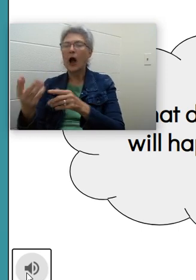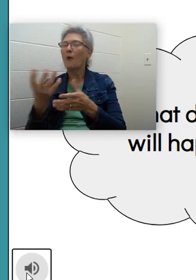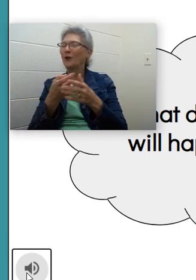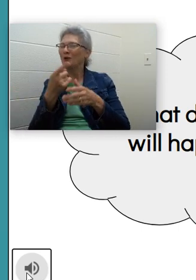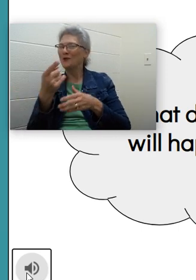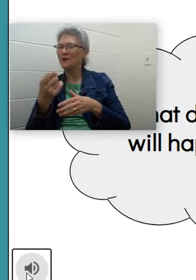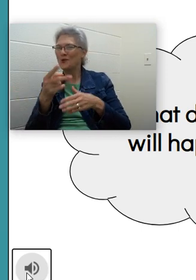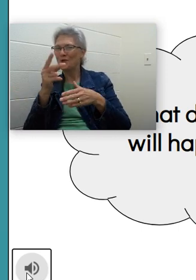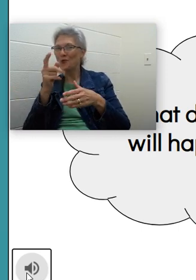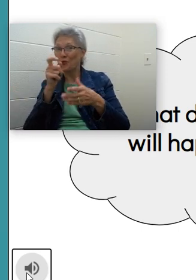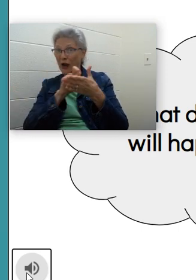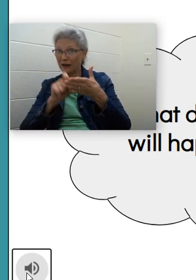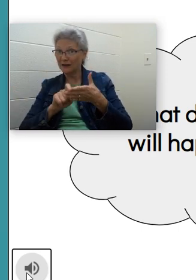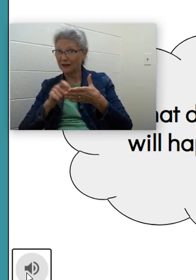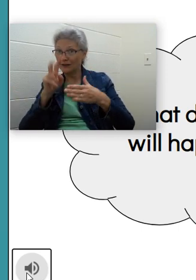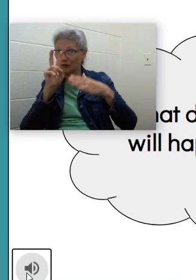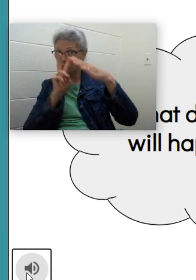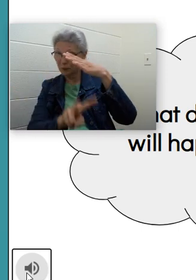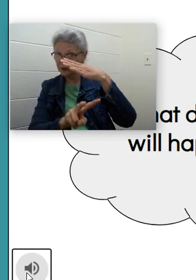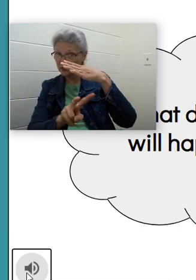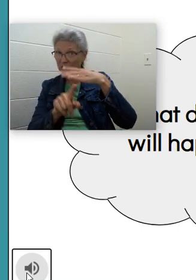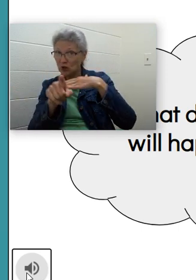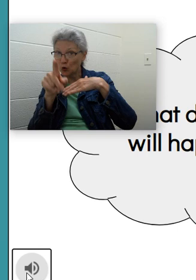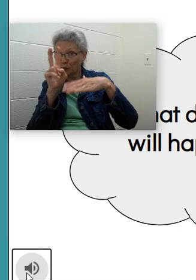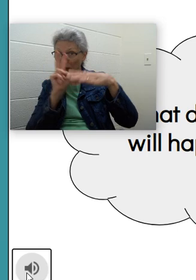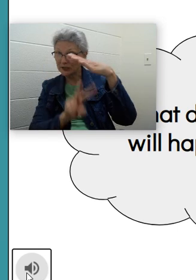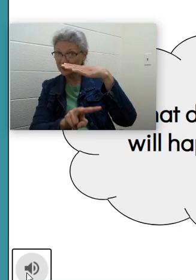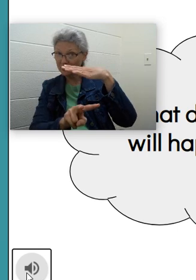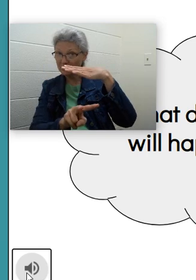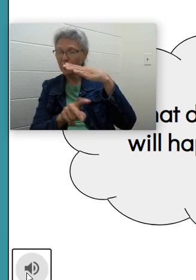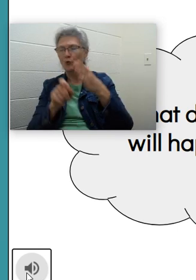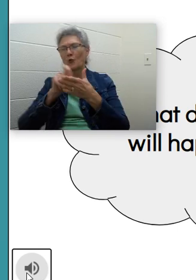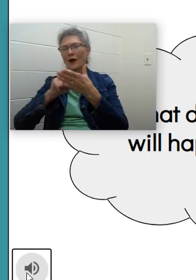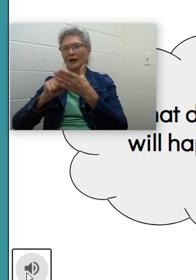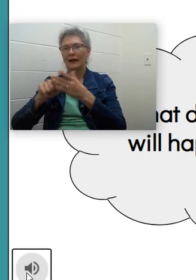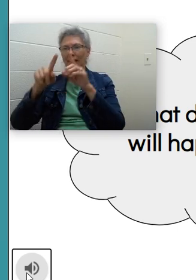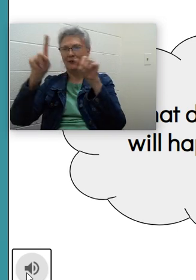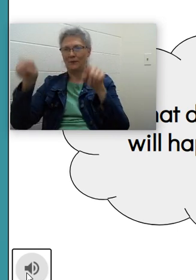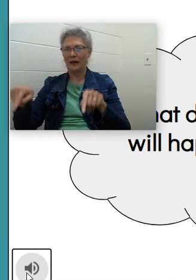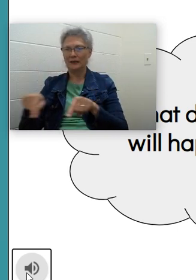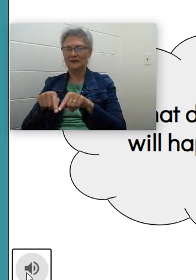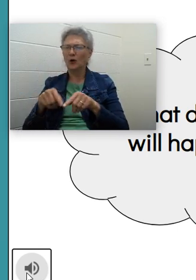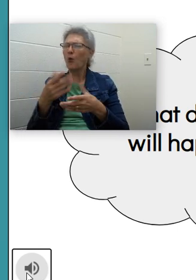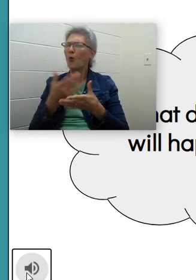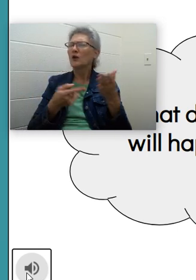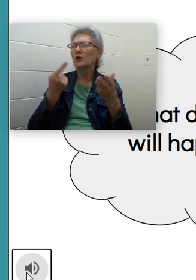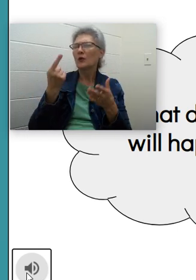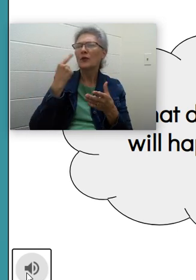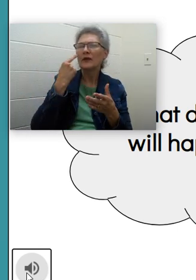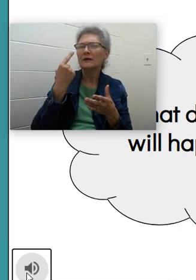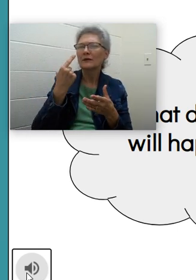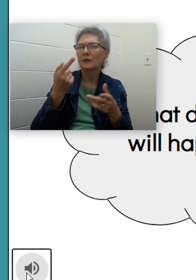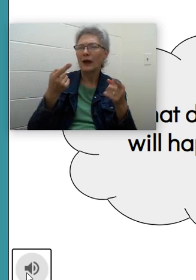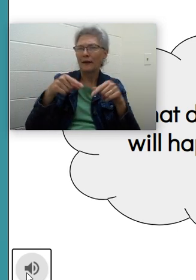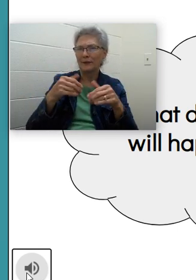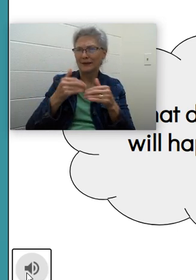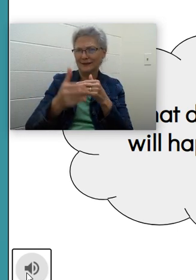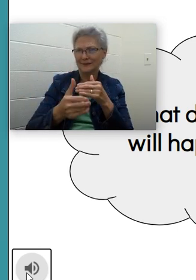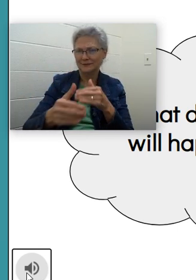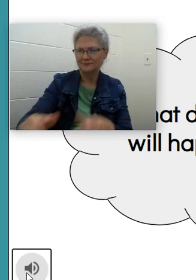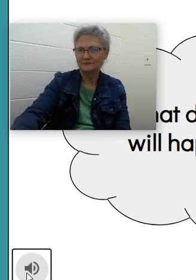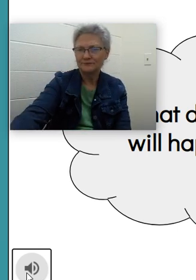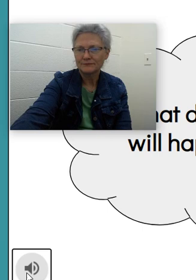prediction in this box off to the right and kind of tell me, what do you think will happen next?